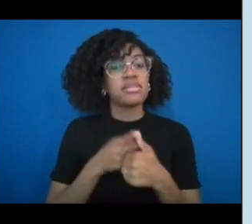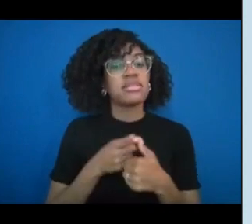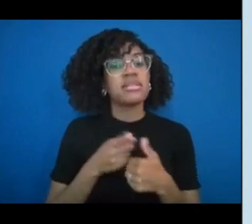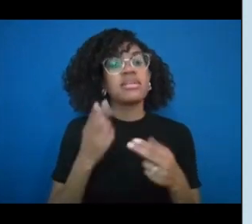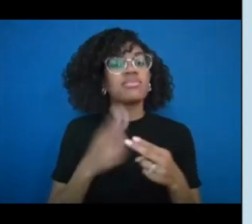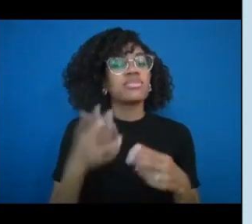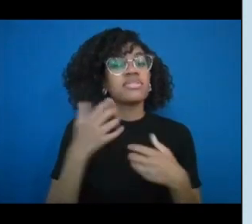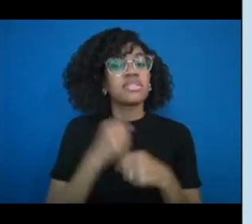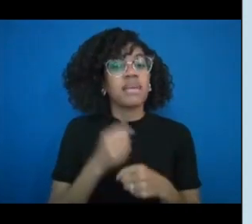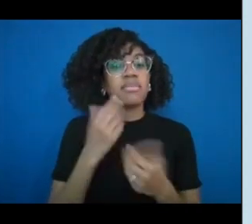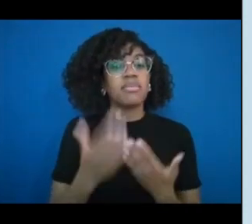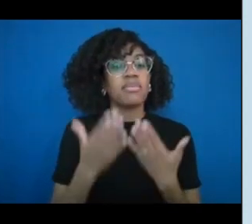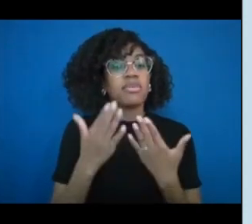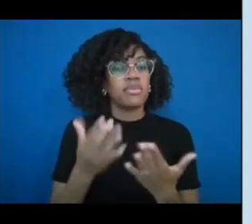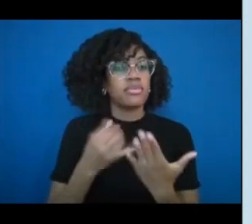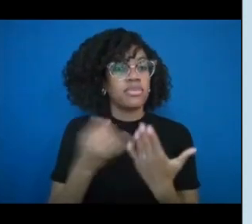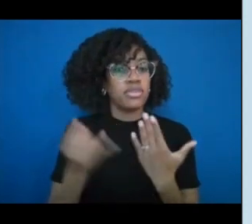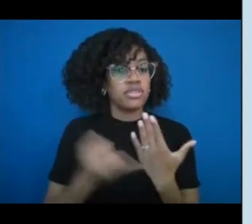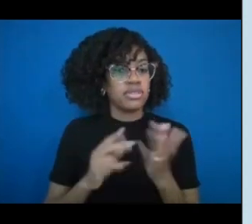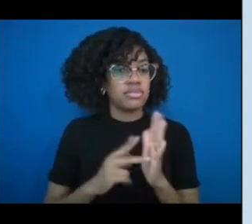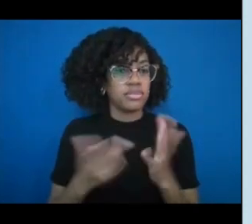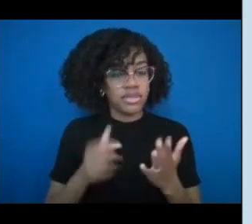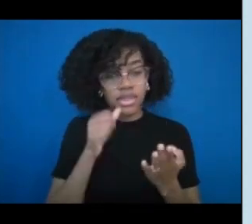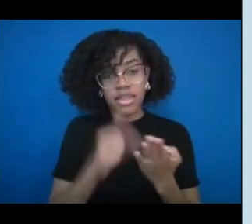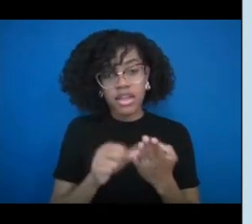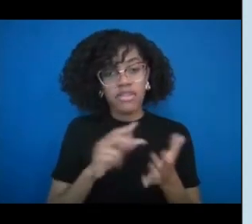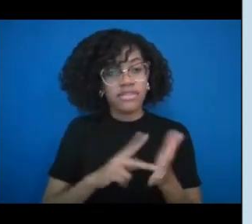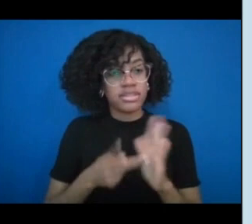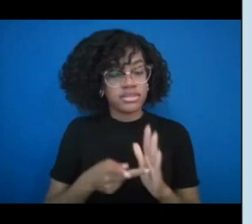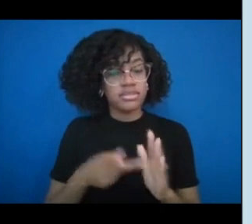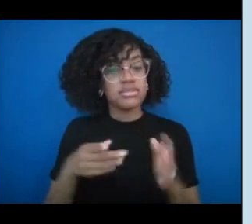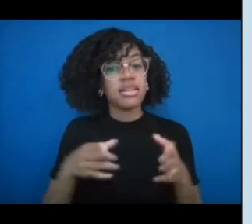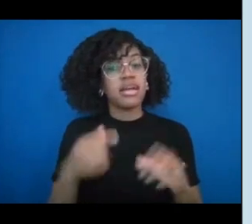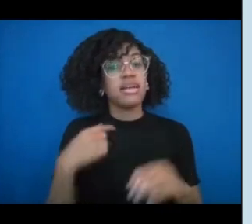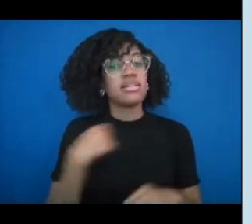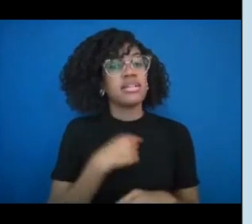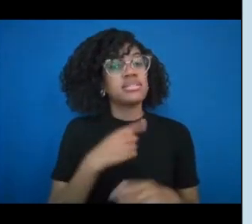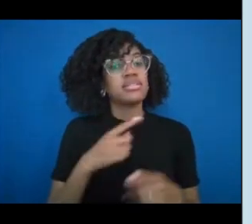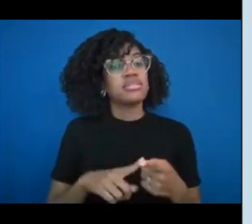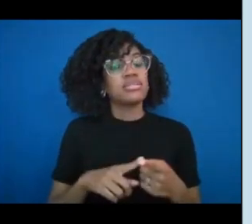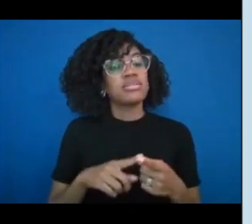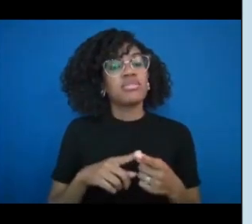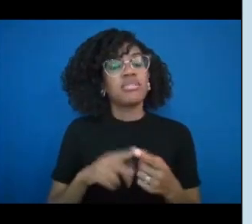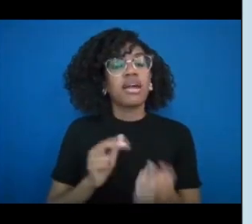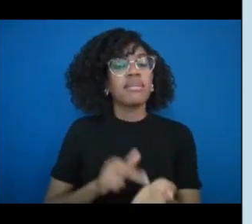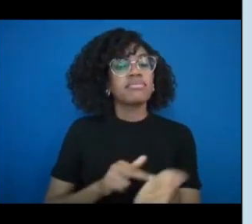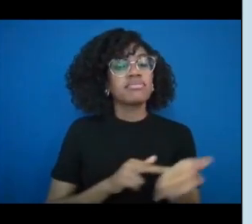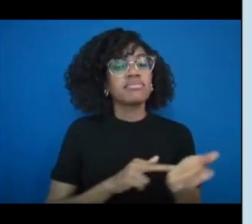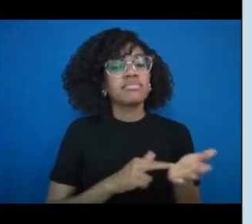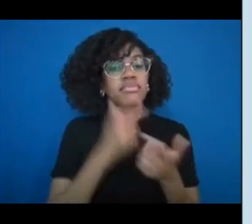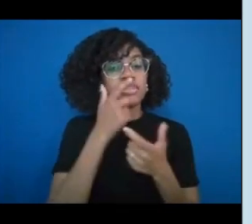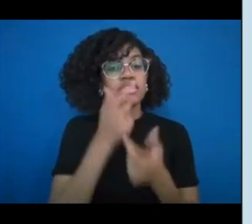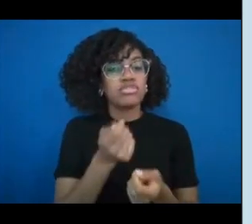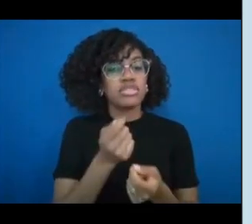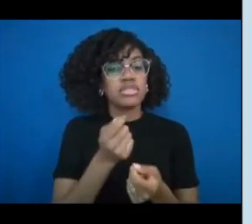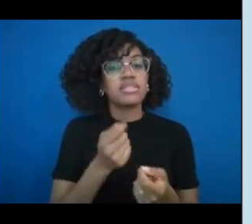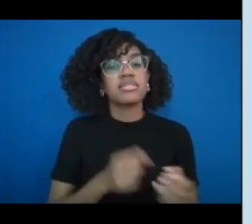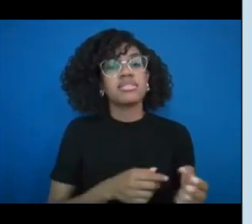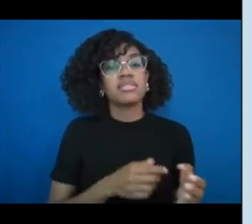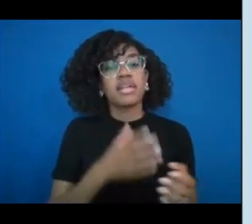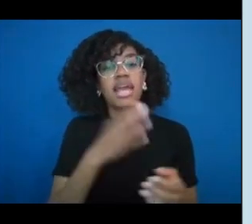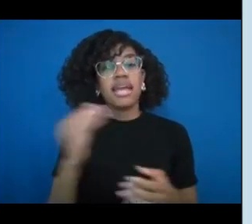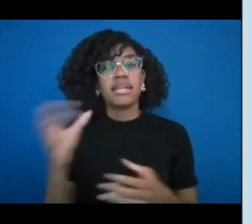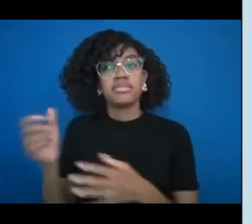project is the letter of intent. Allows us to gauge interest and assemble our reviewers. Then your